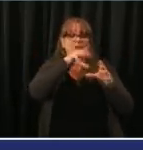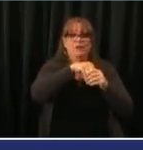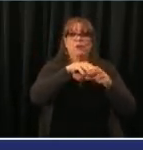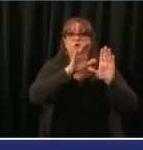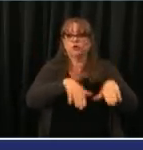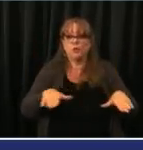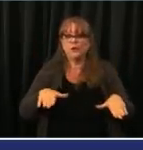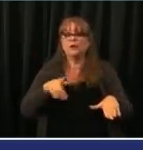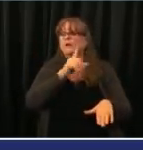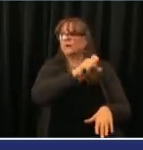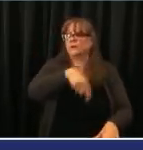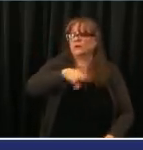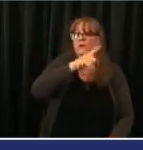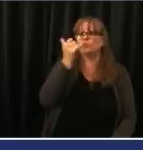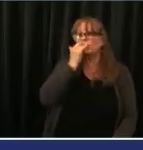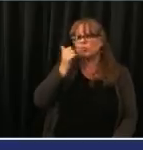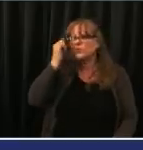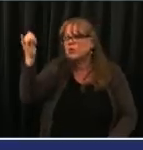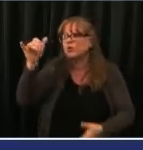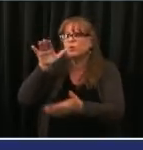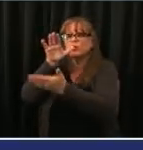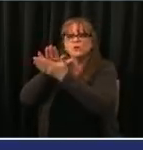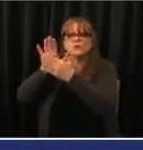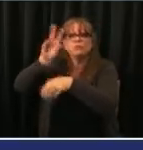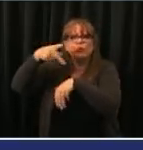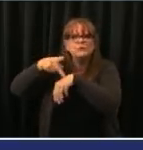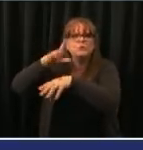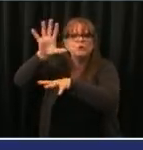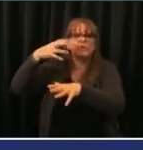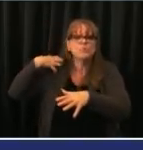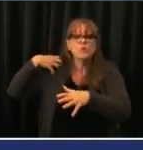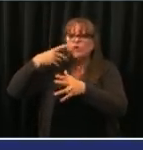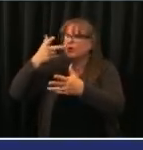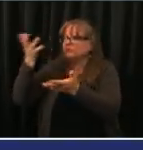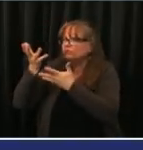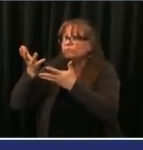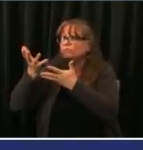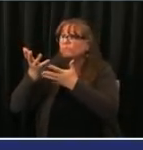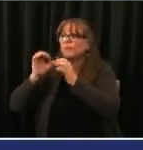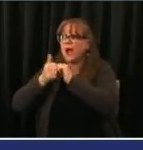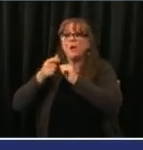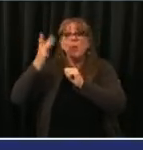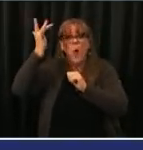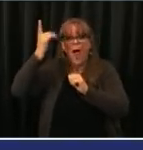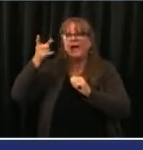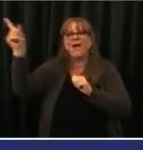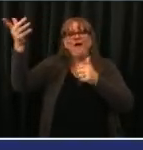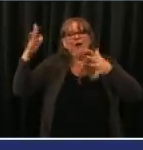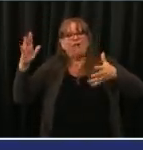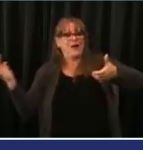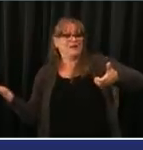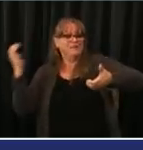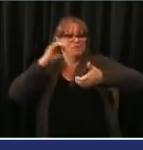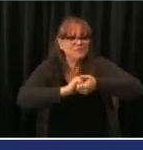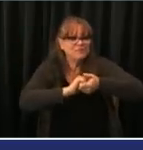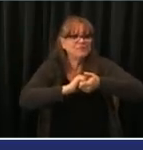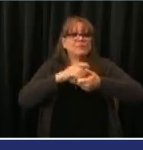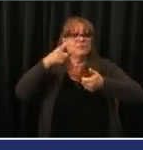of our school districts and other educators have already partnered with providers and are planning to deliver vaccine to their